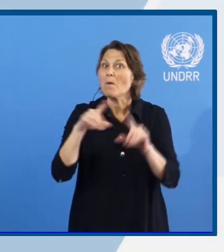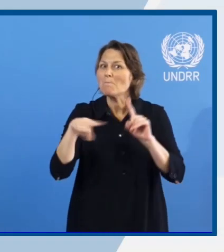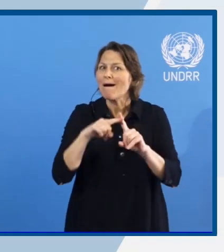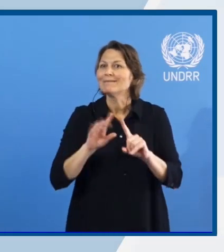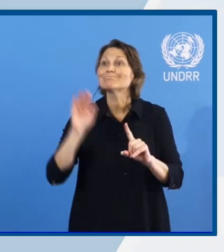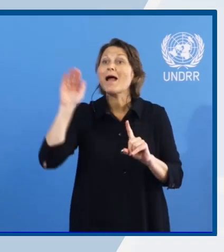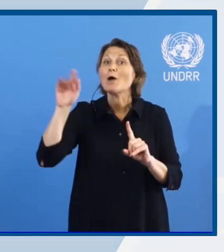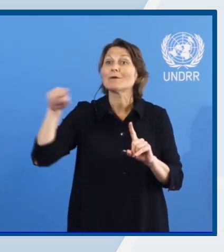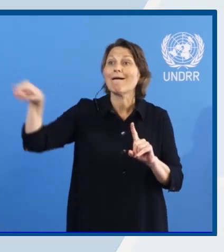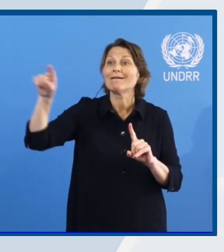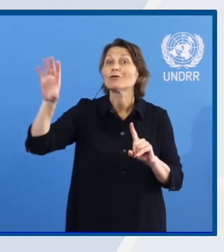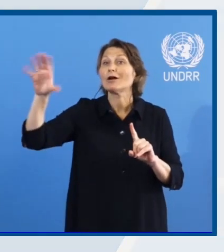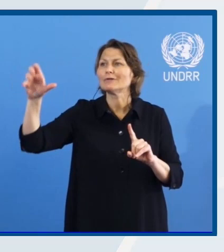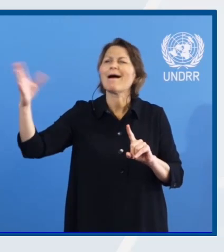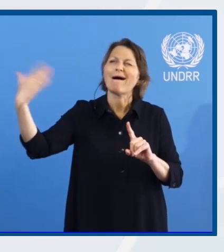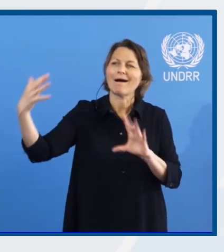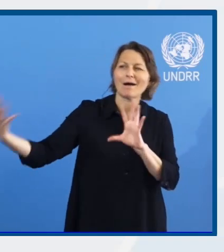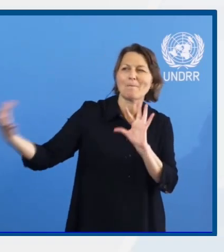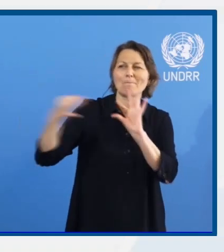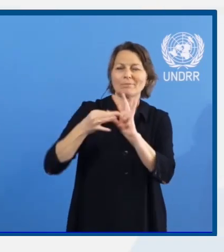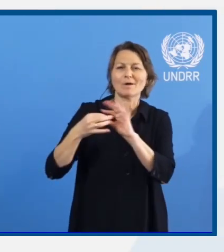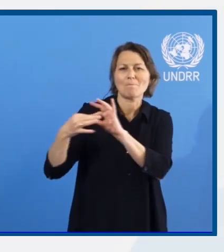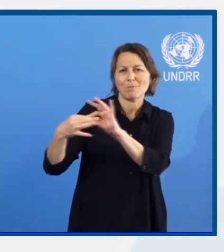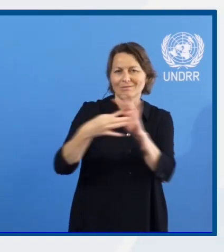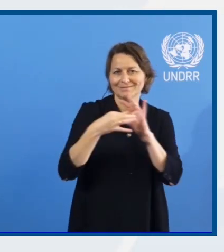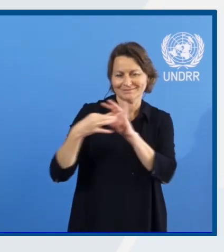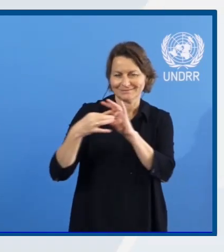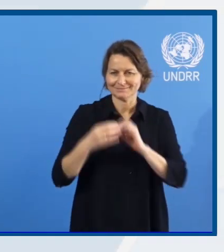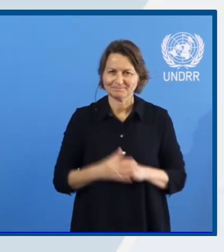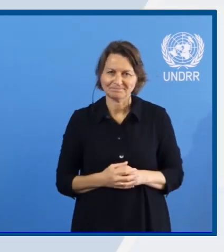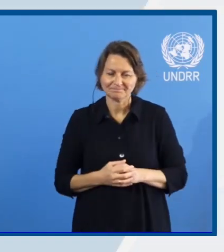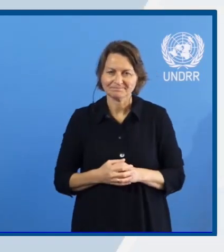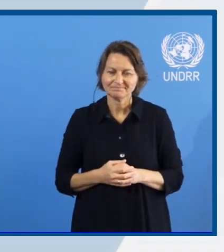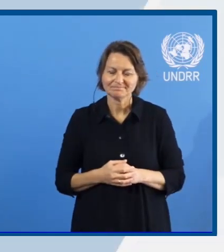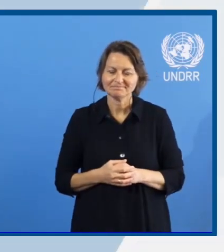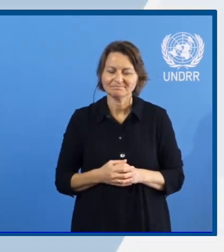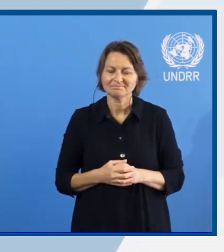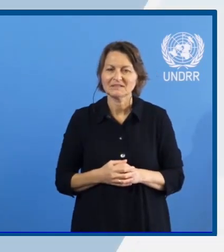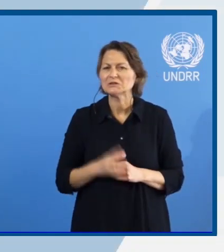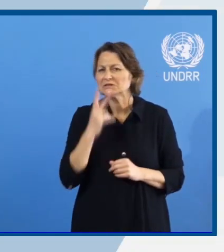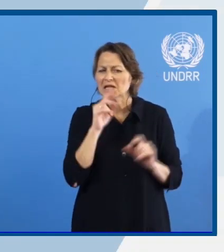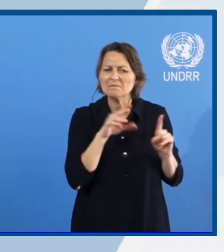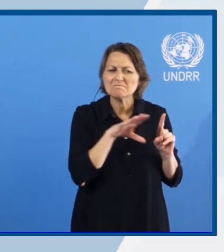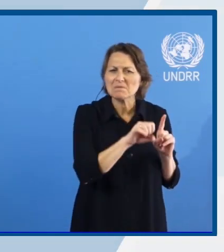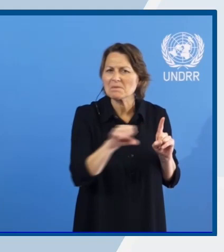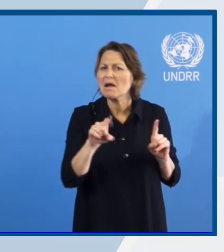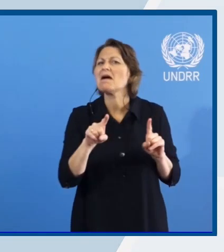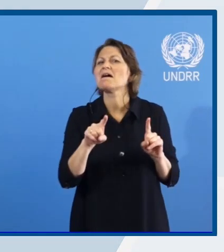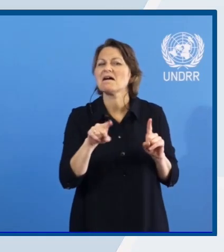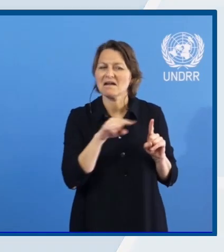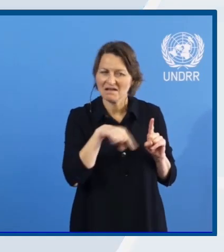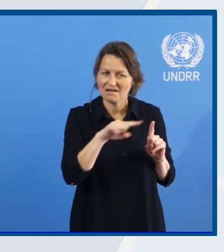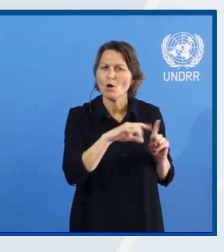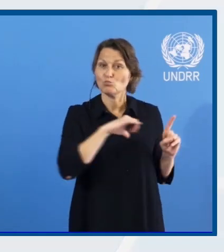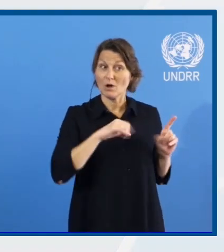the non-fiscal incentives that we have identified to include the private sector or to reach the